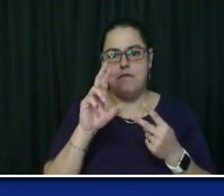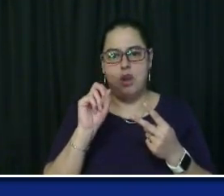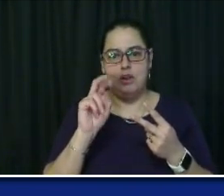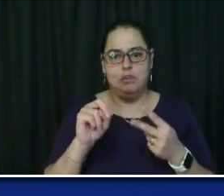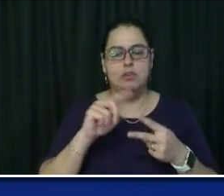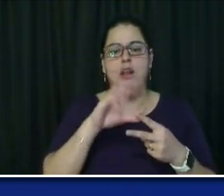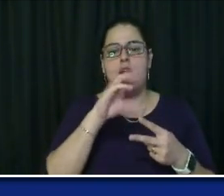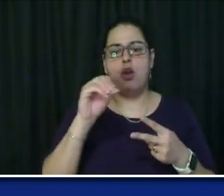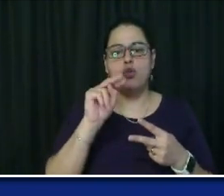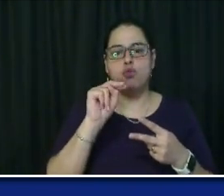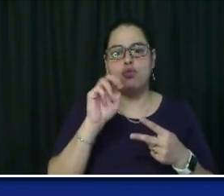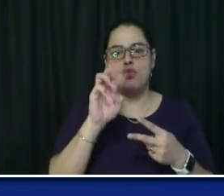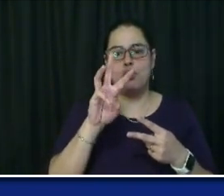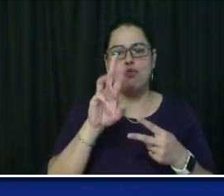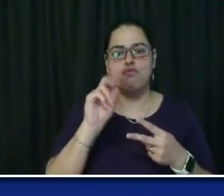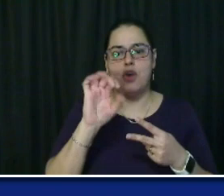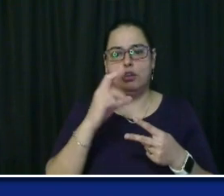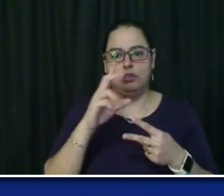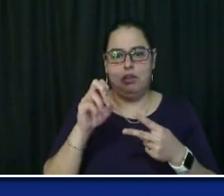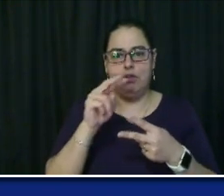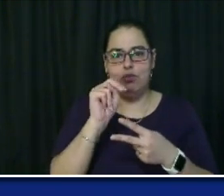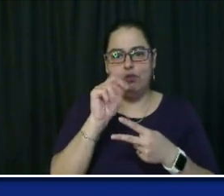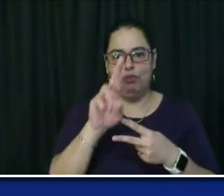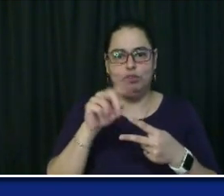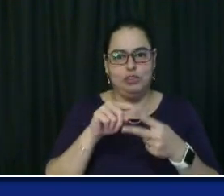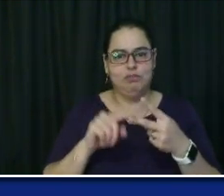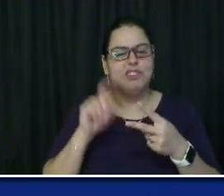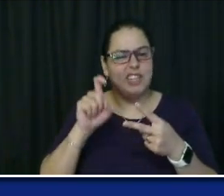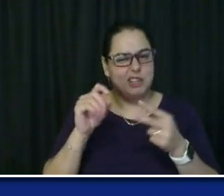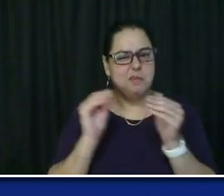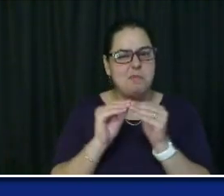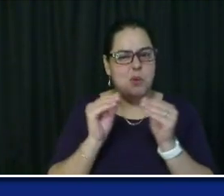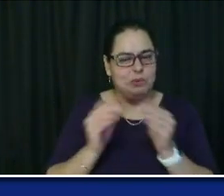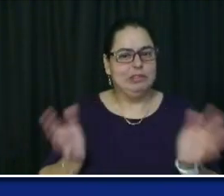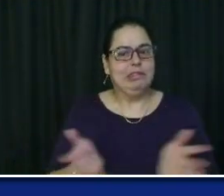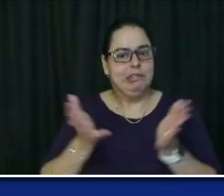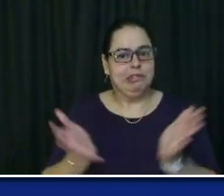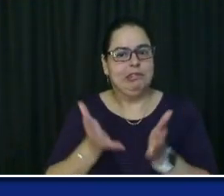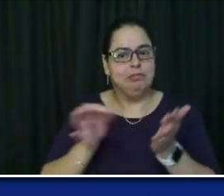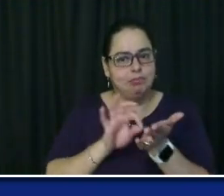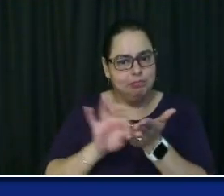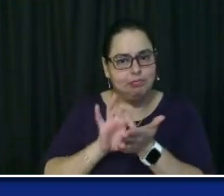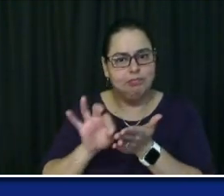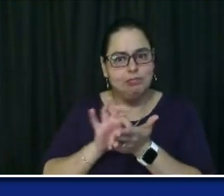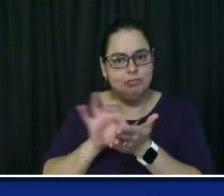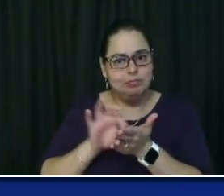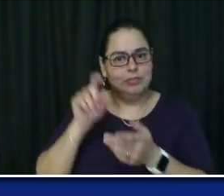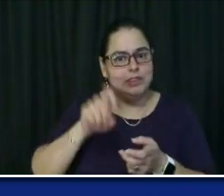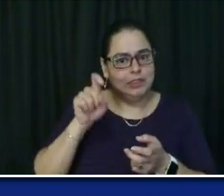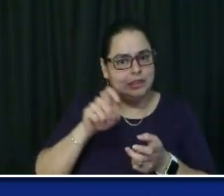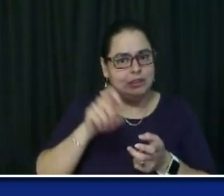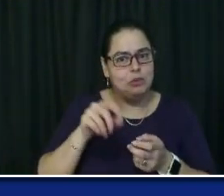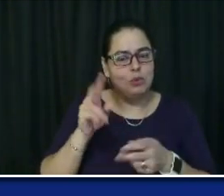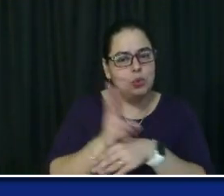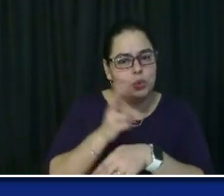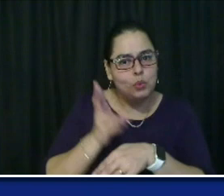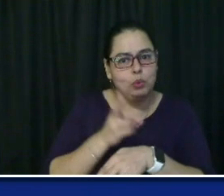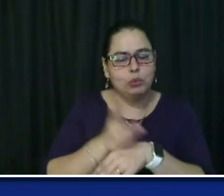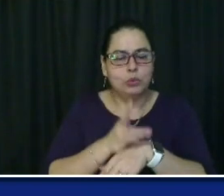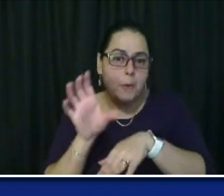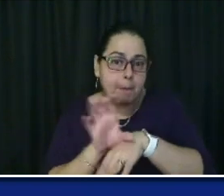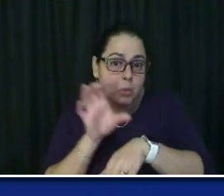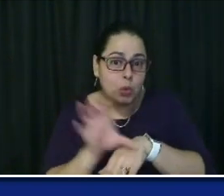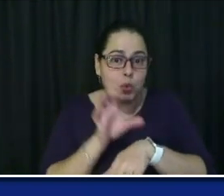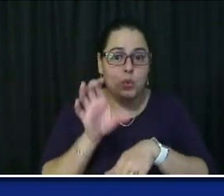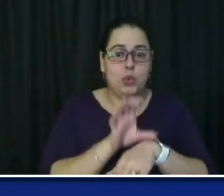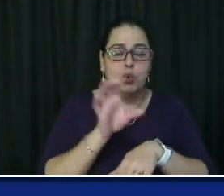would have helped us. So we've had to use the tools that were available to us, electronic communication, rather than face-to-face communication, which is always the best way to reach